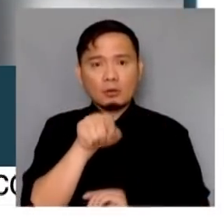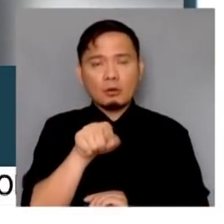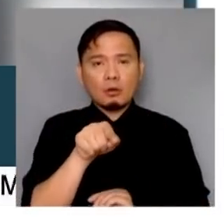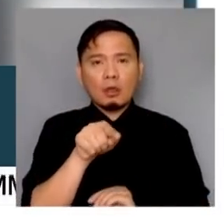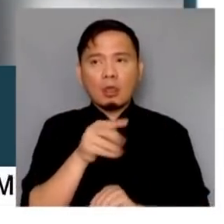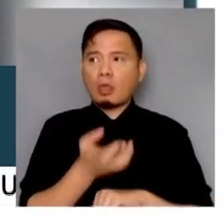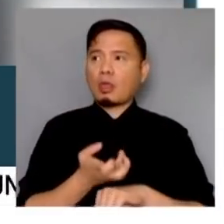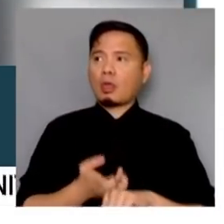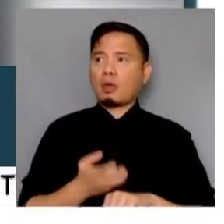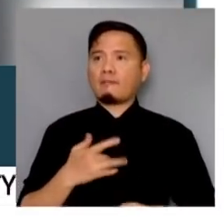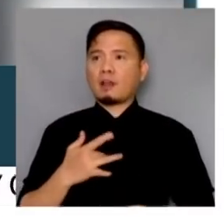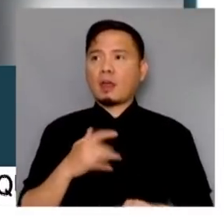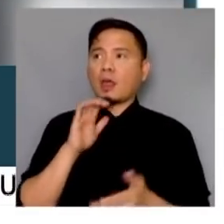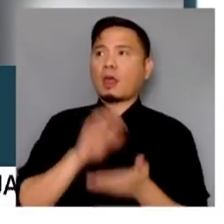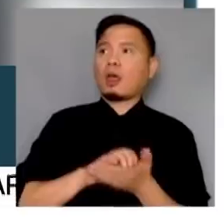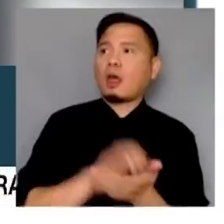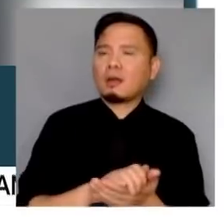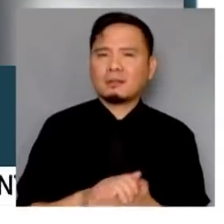have fallen for it.